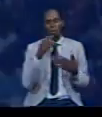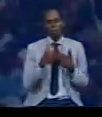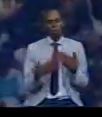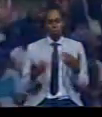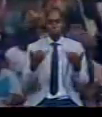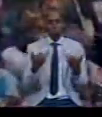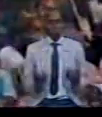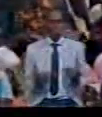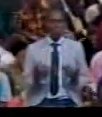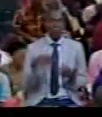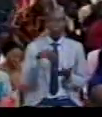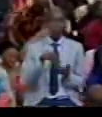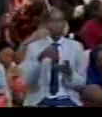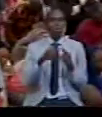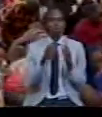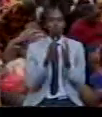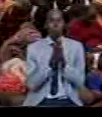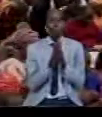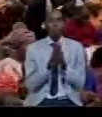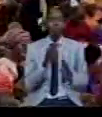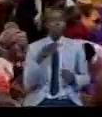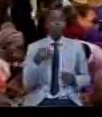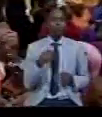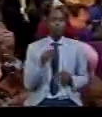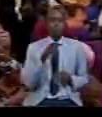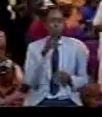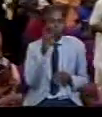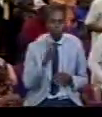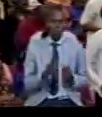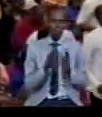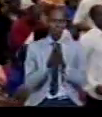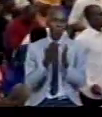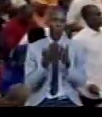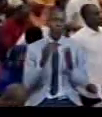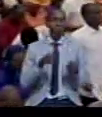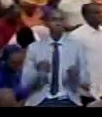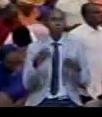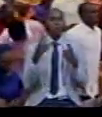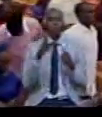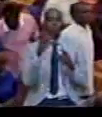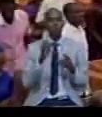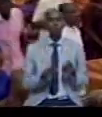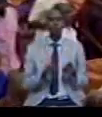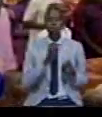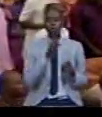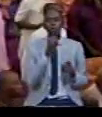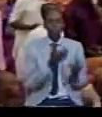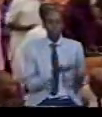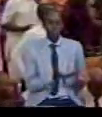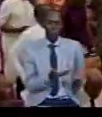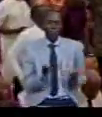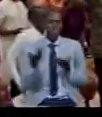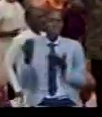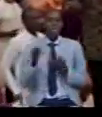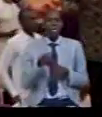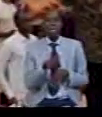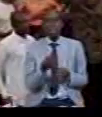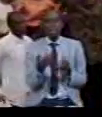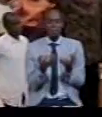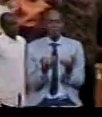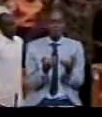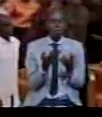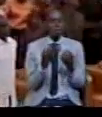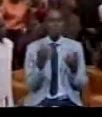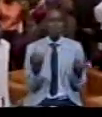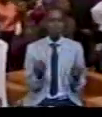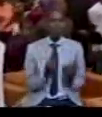the Lord in prayer. You must pray before you go. You must not carry away any leprosy of sin,